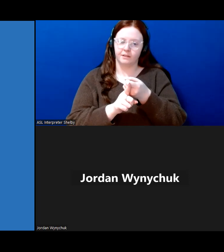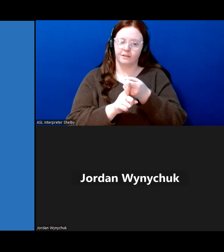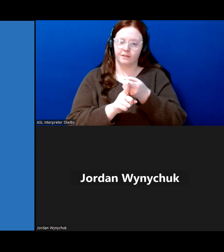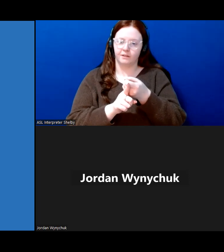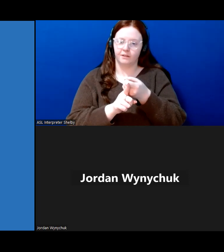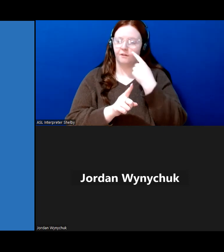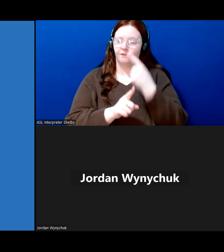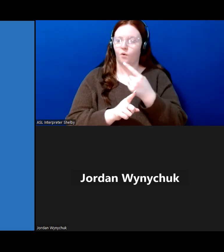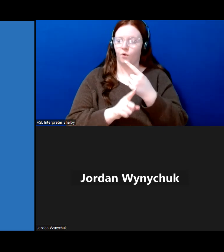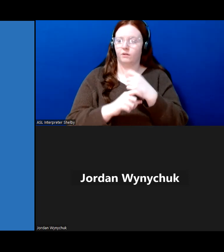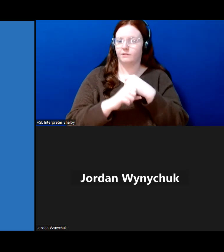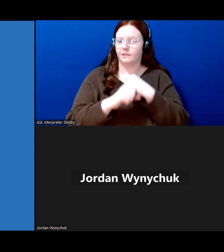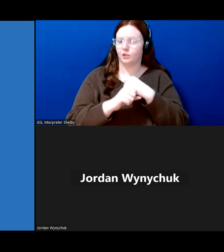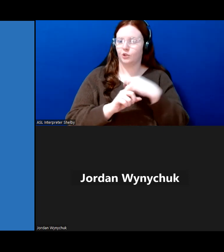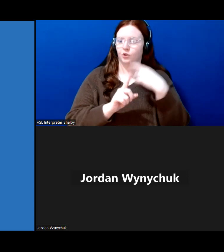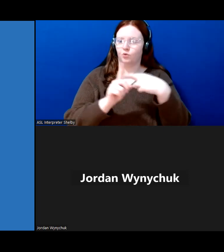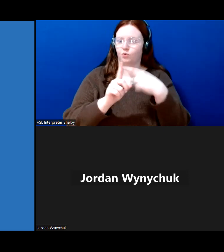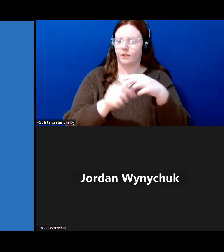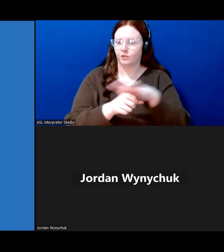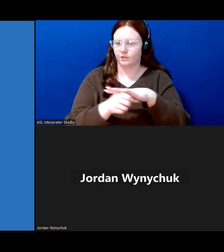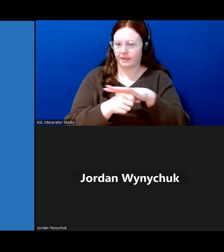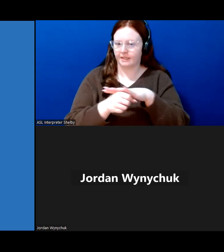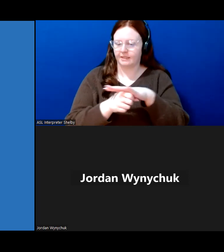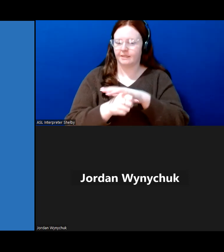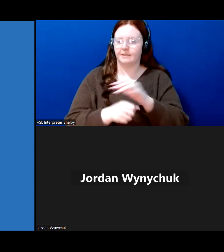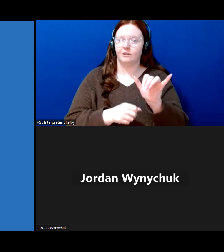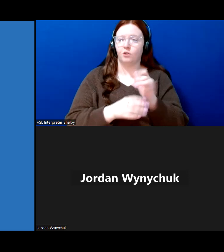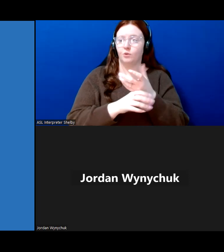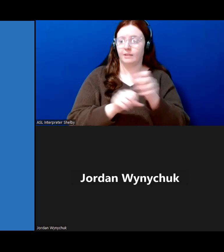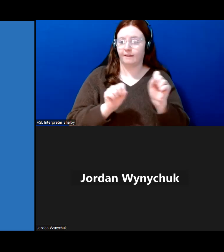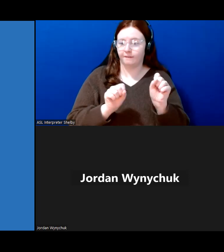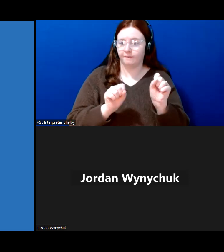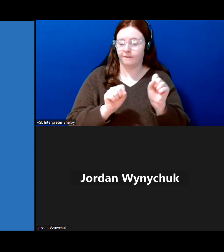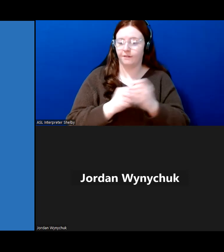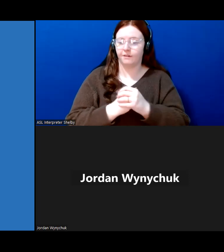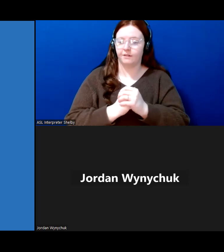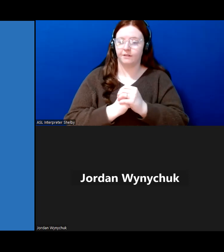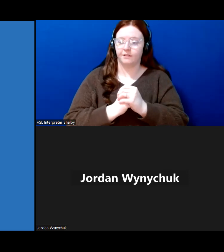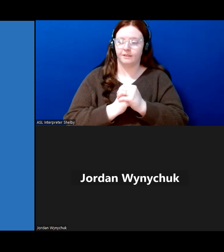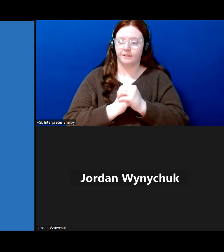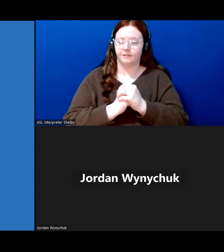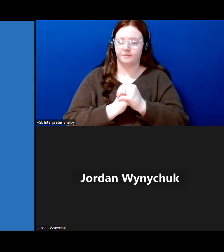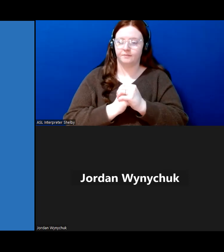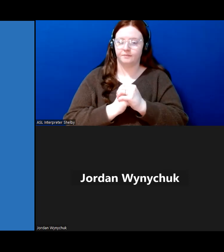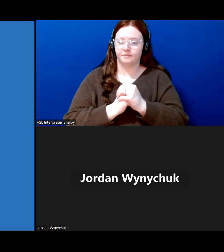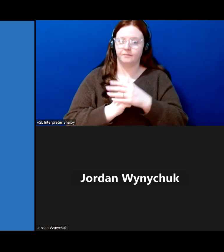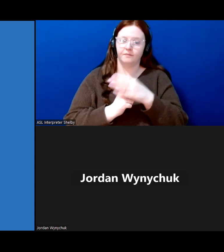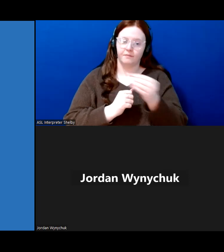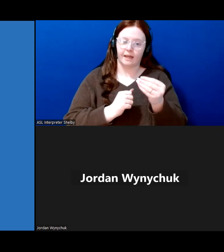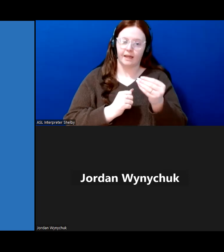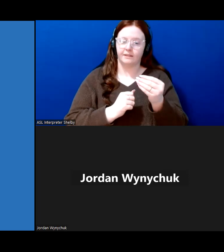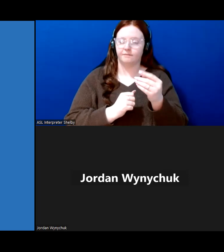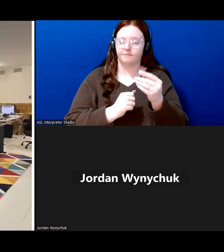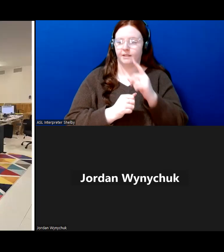secure rental space, and it's also safe as well, and in an affirming church.